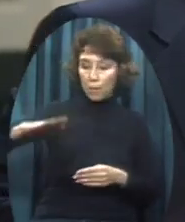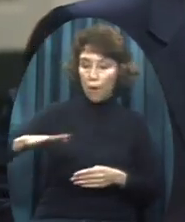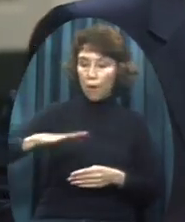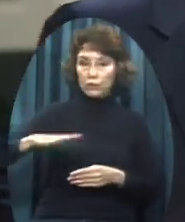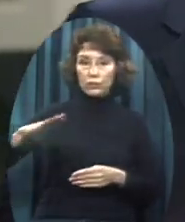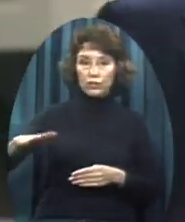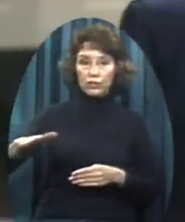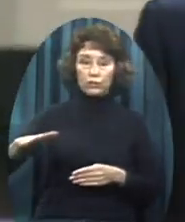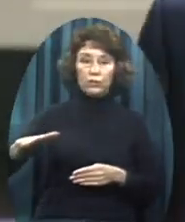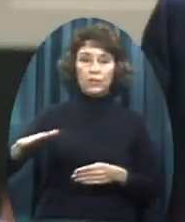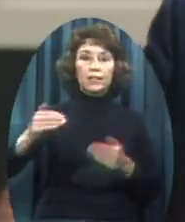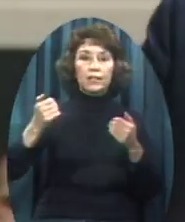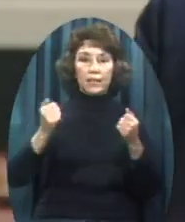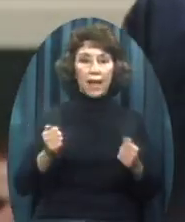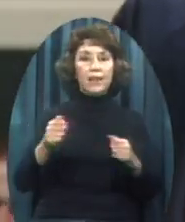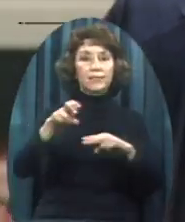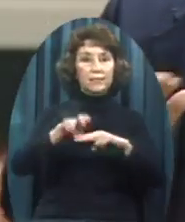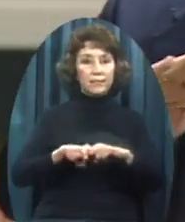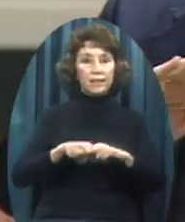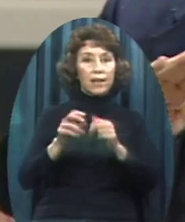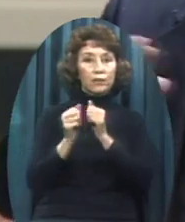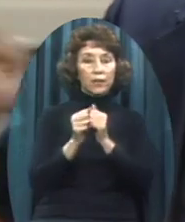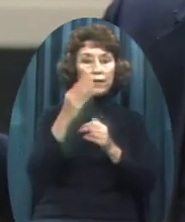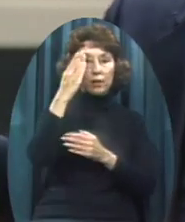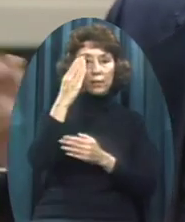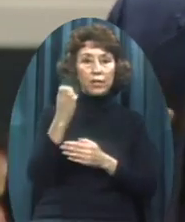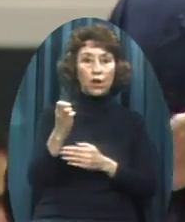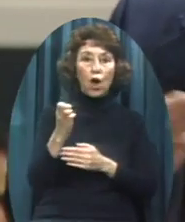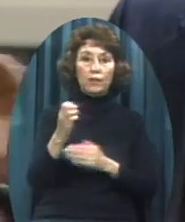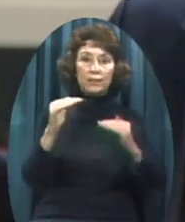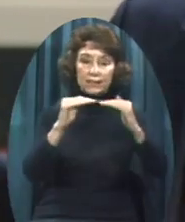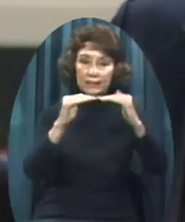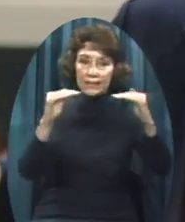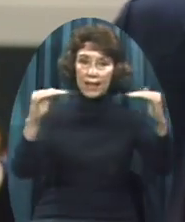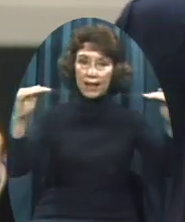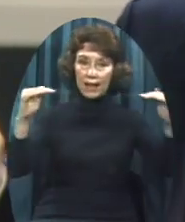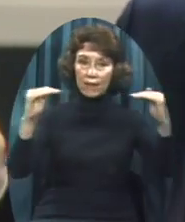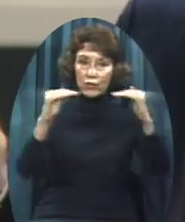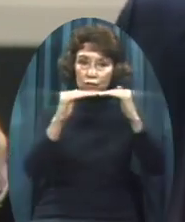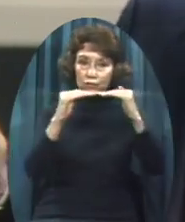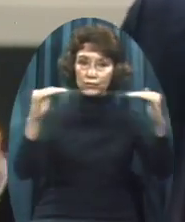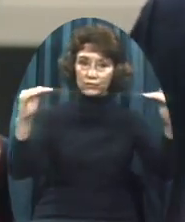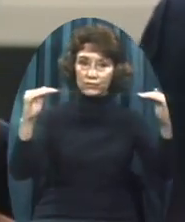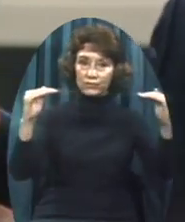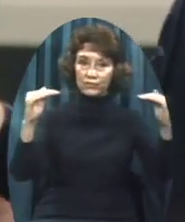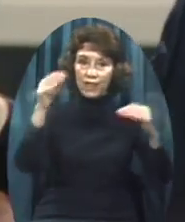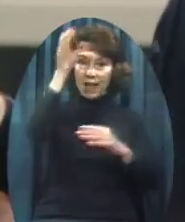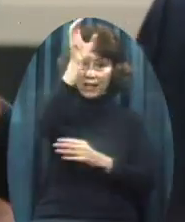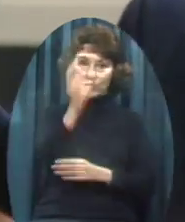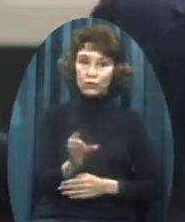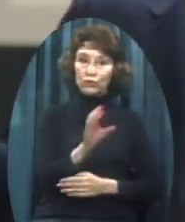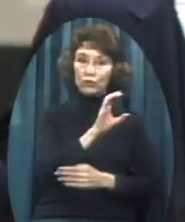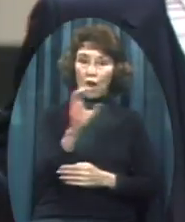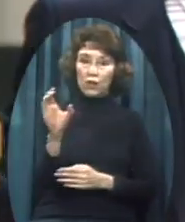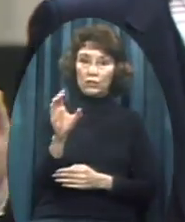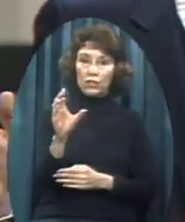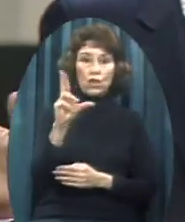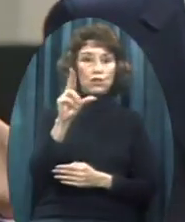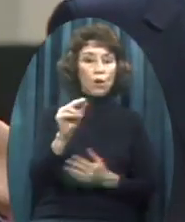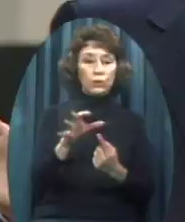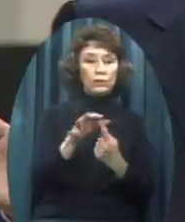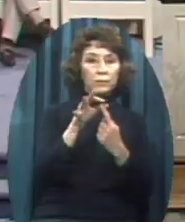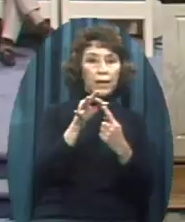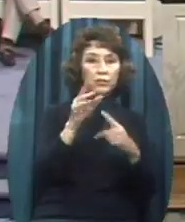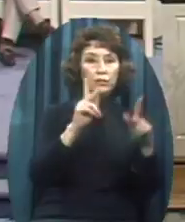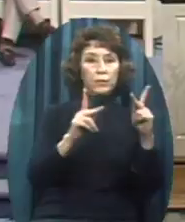together, because the ground is always level at the foot of the cross. There are no special people with